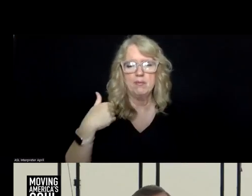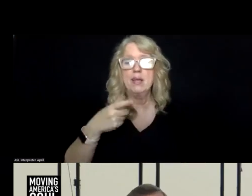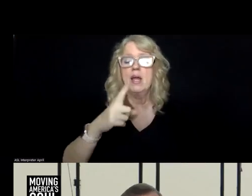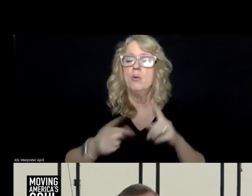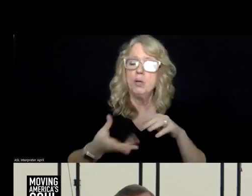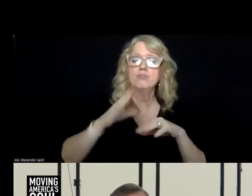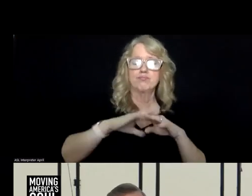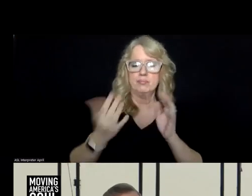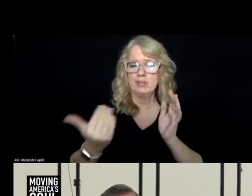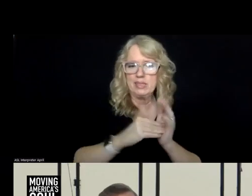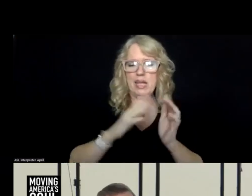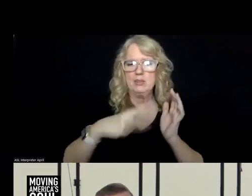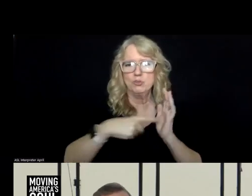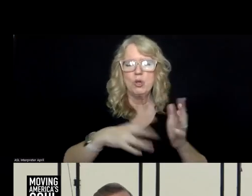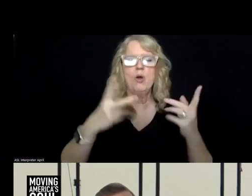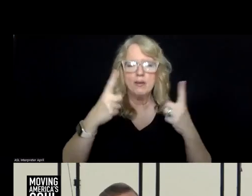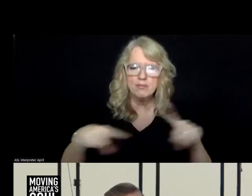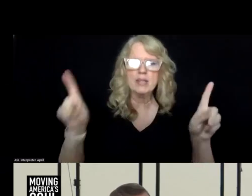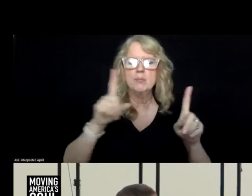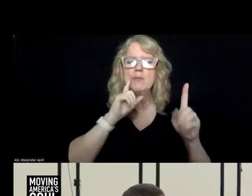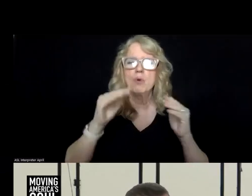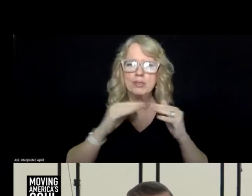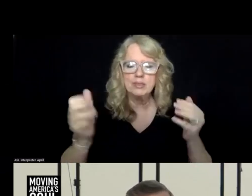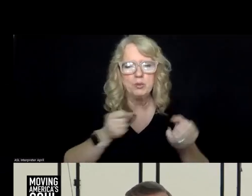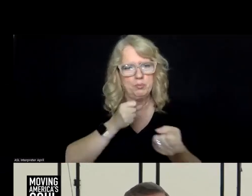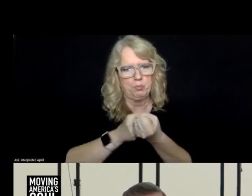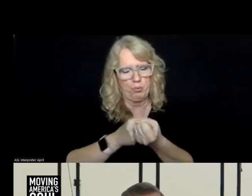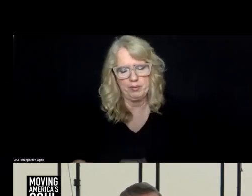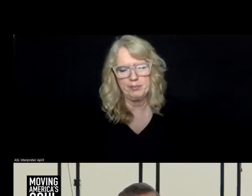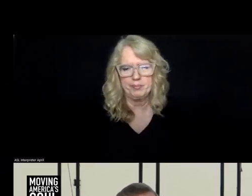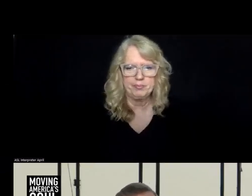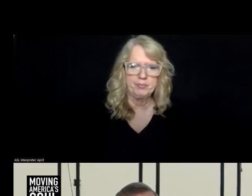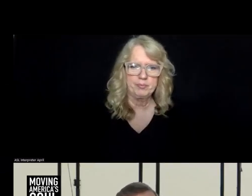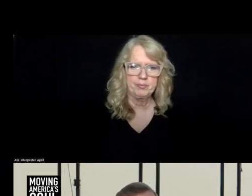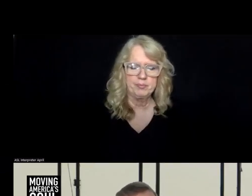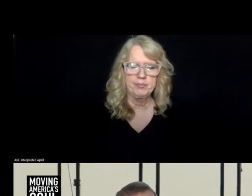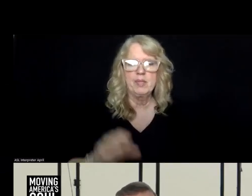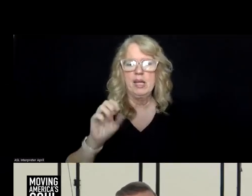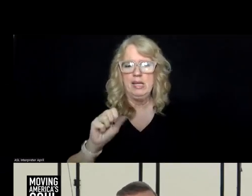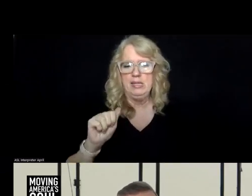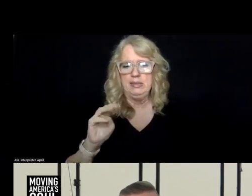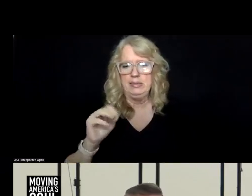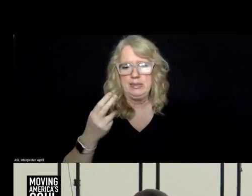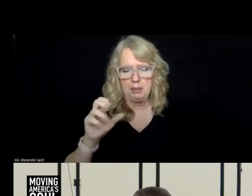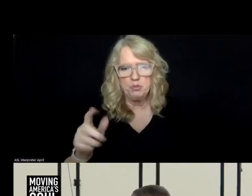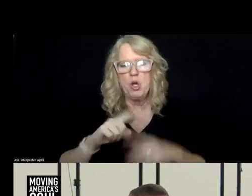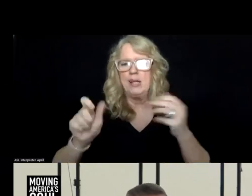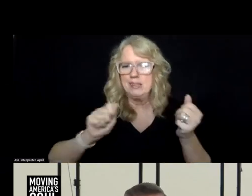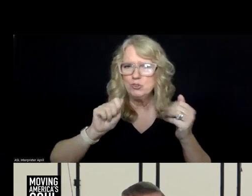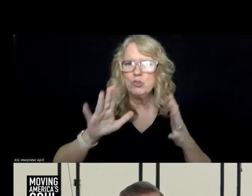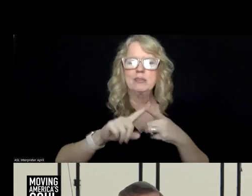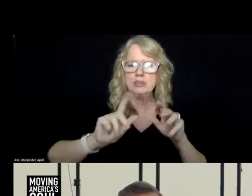once again, the credibility and effectiveness of peer support roles. The SAMHSA brief also addresses the